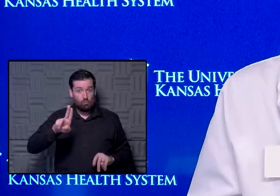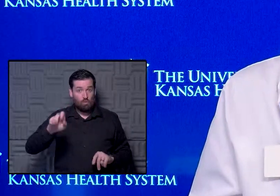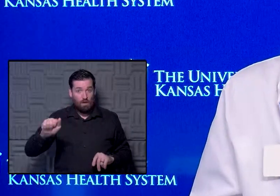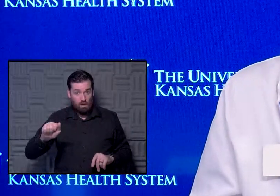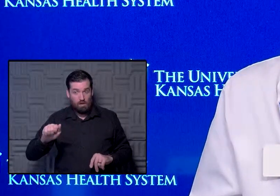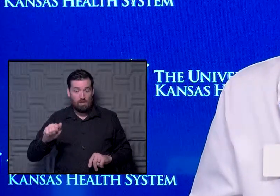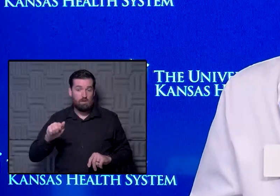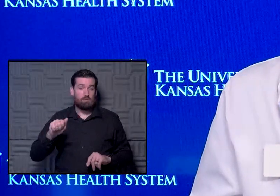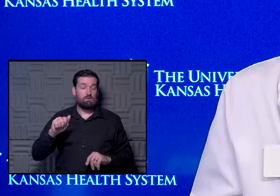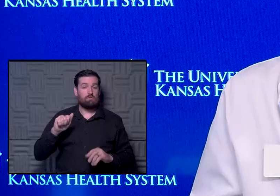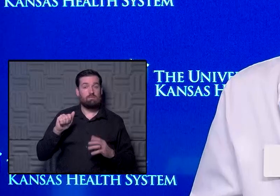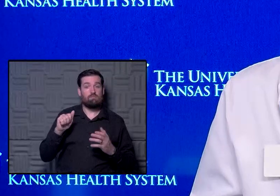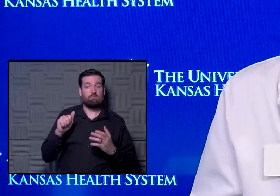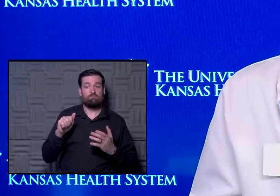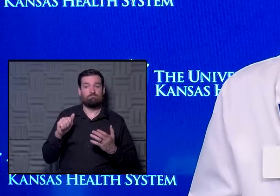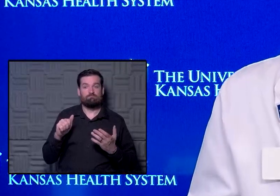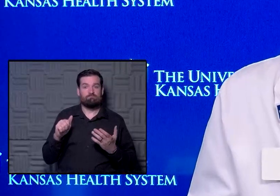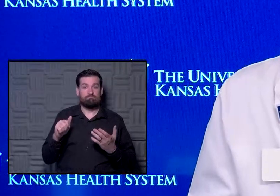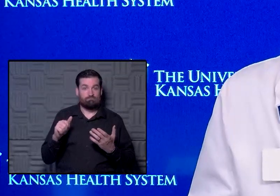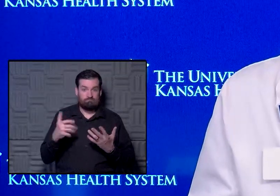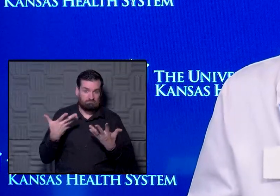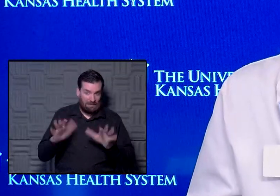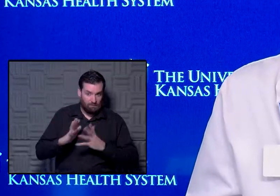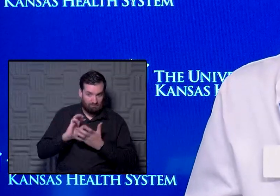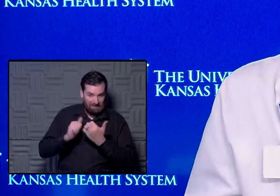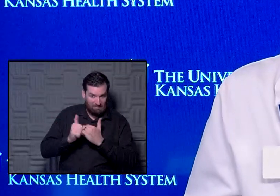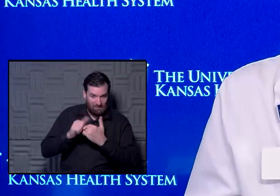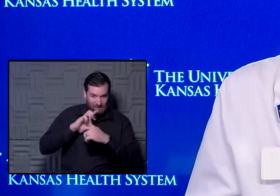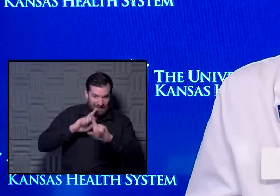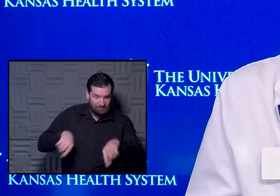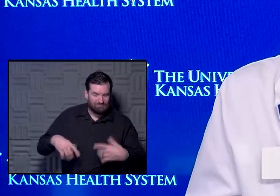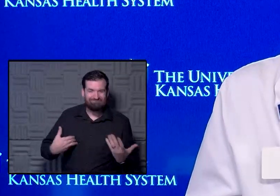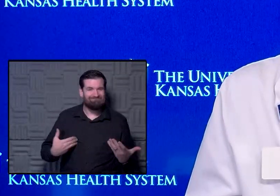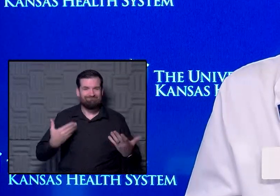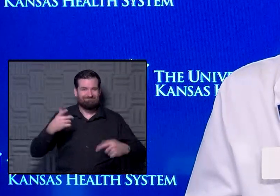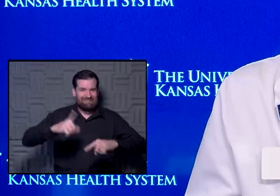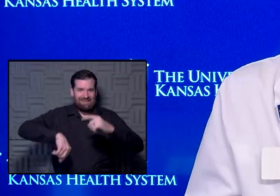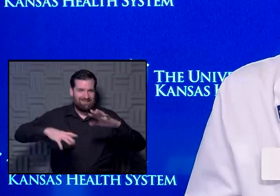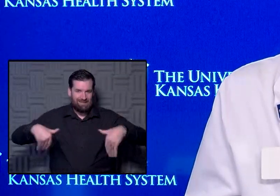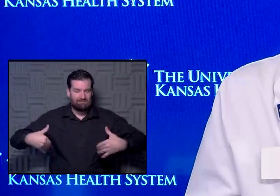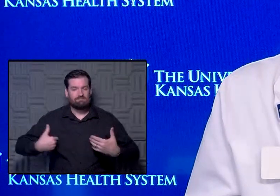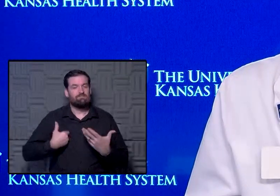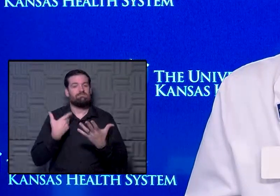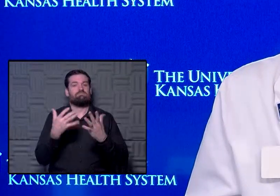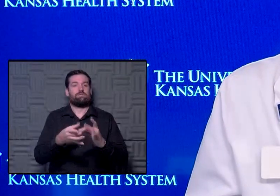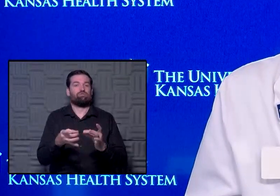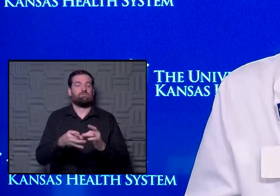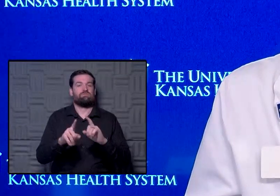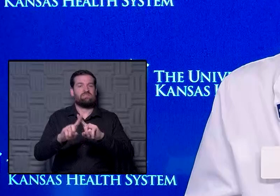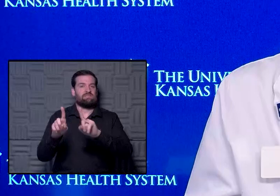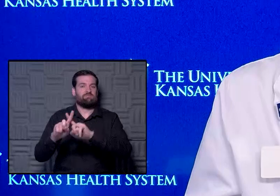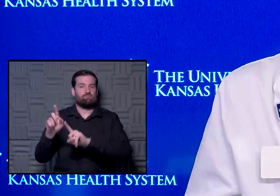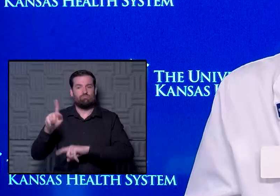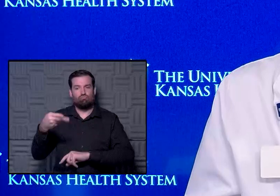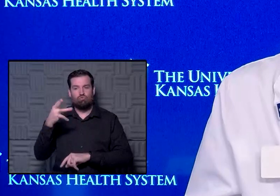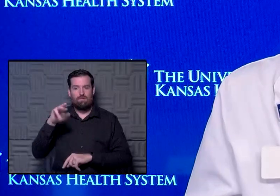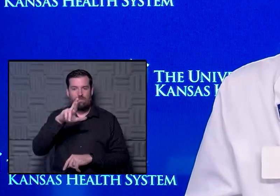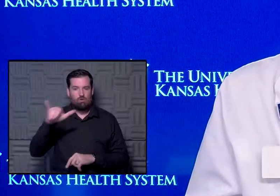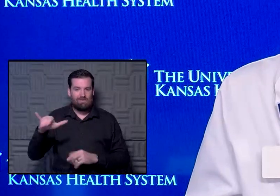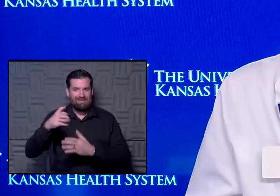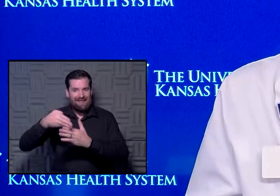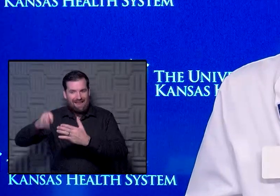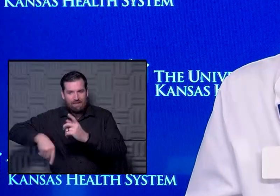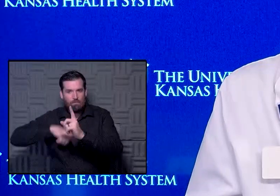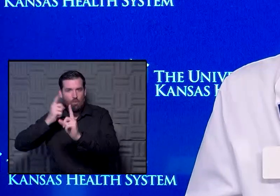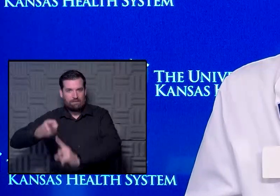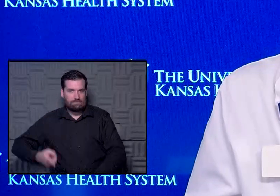know how to answer that question. And the reason I say that is I mentioned there are different primary endpoints for each